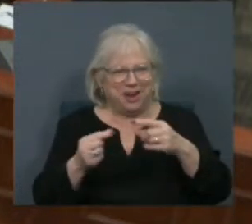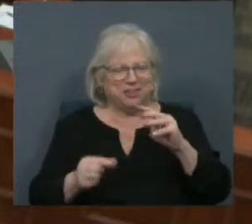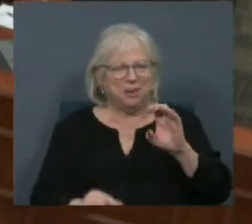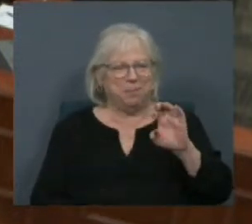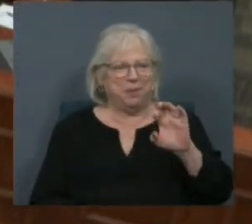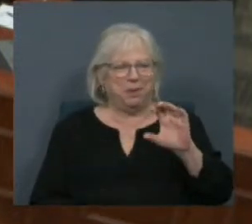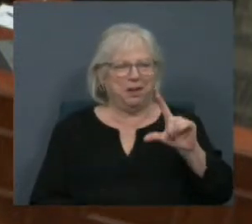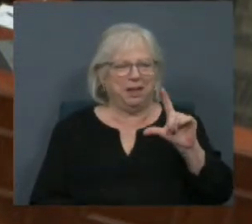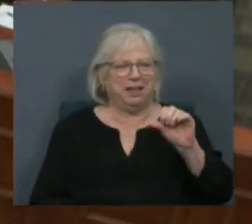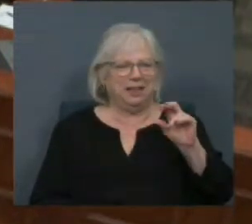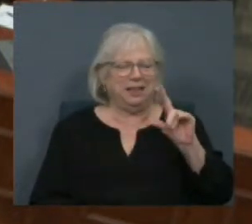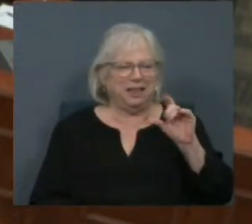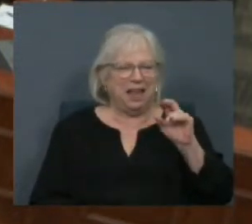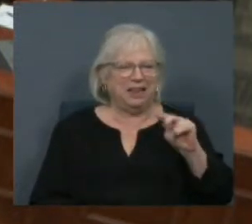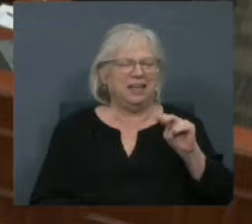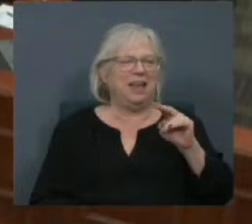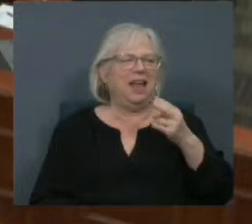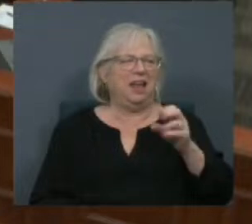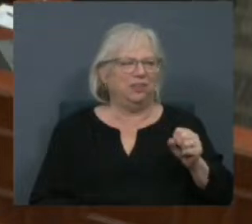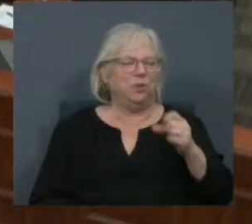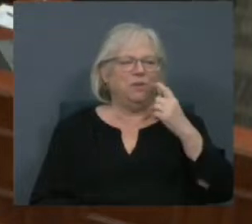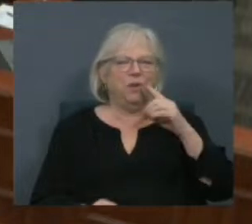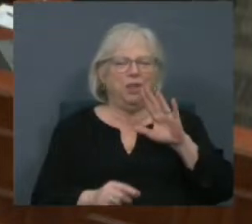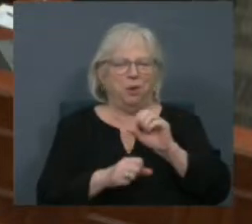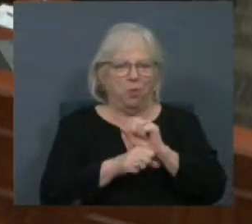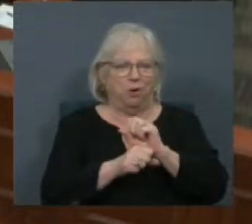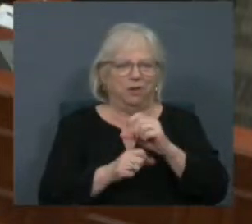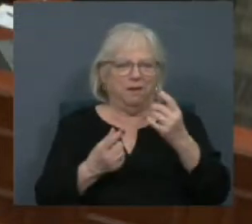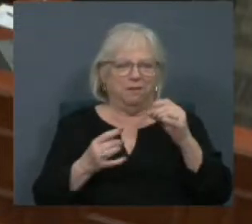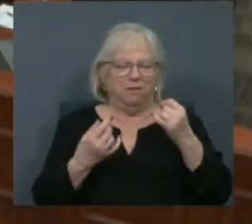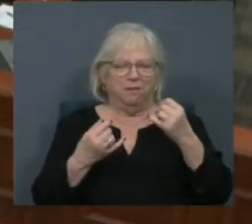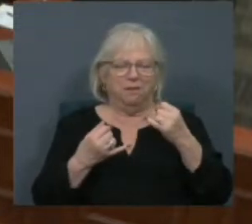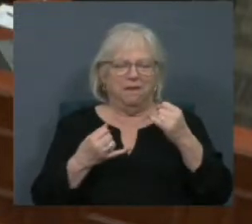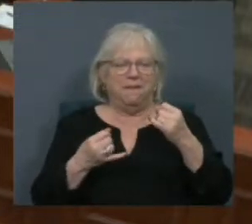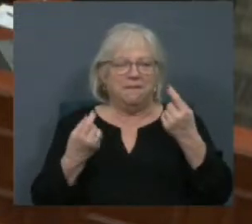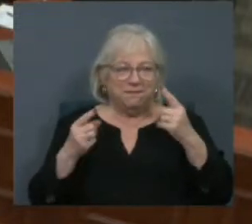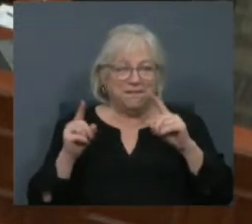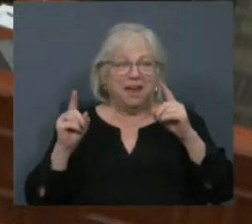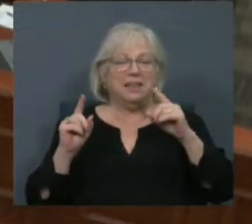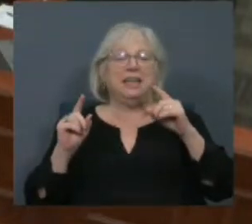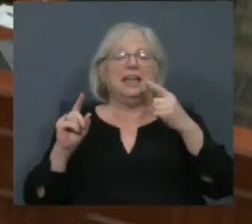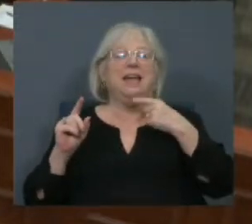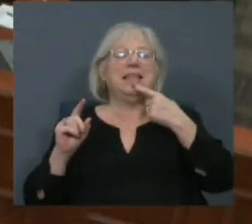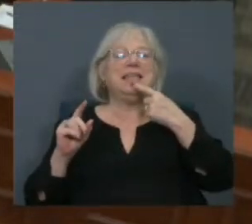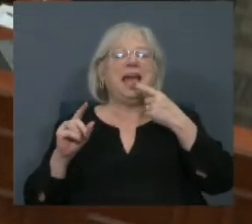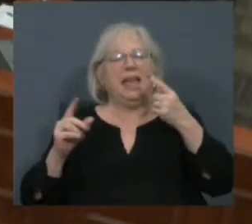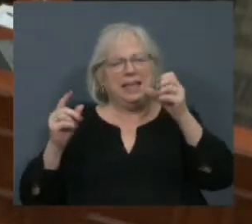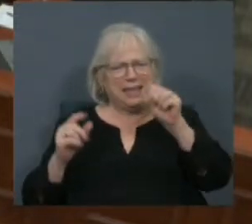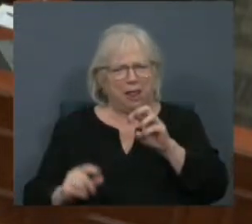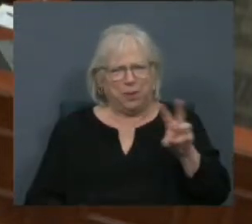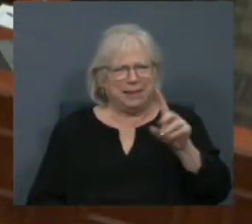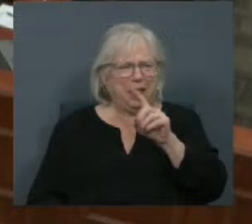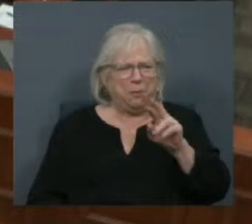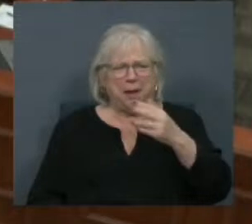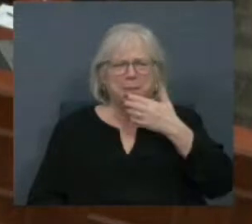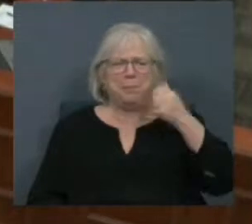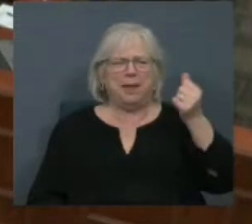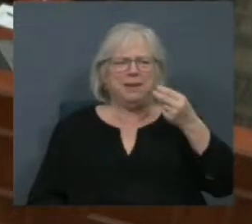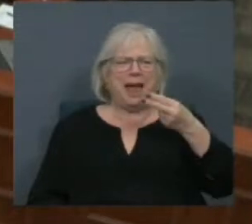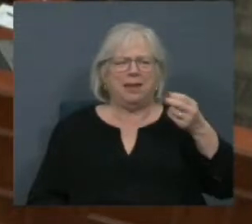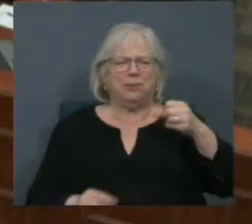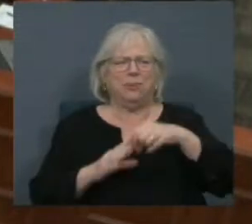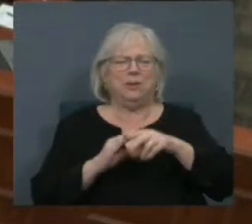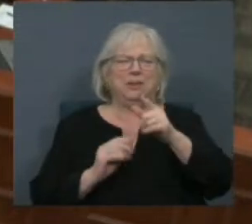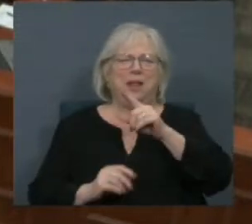for the work that they're doing. So I finally get to say Southwest High School is the best high school in the city of Little Rock. So I'm proud to do that. How about